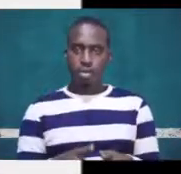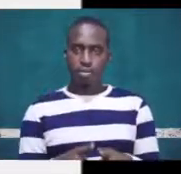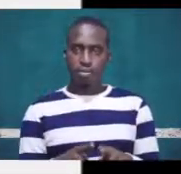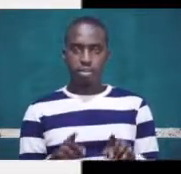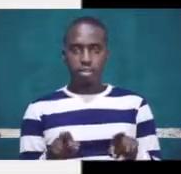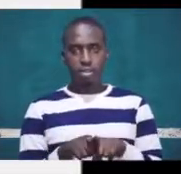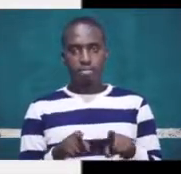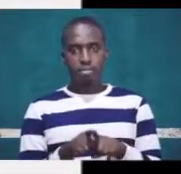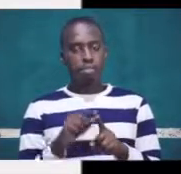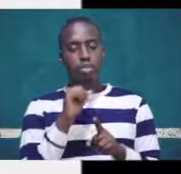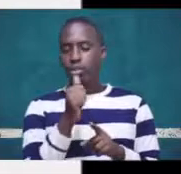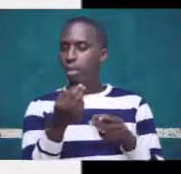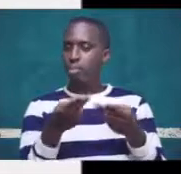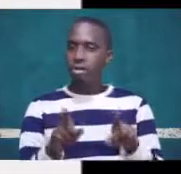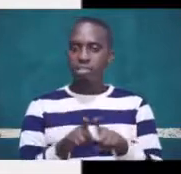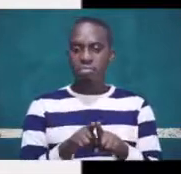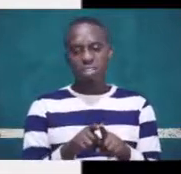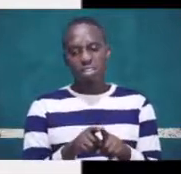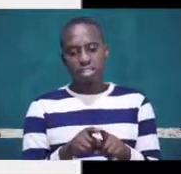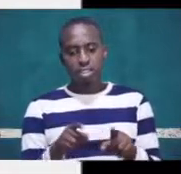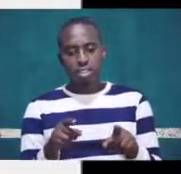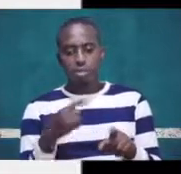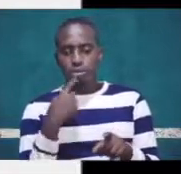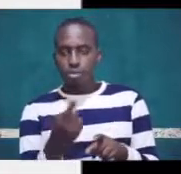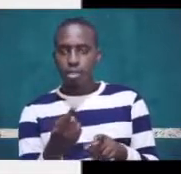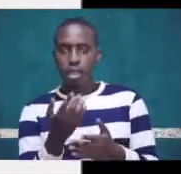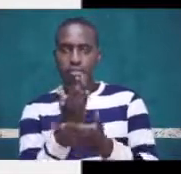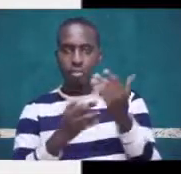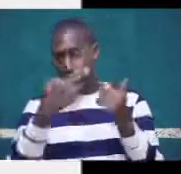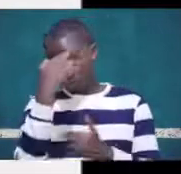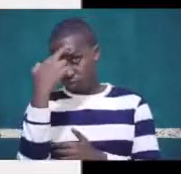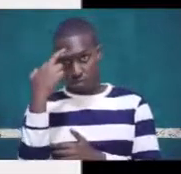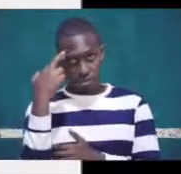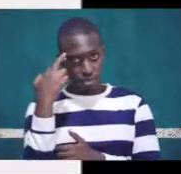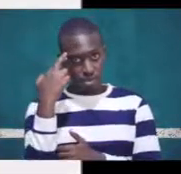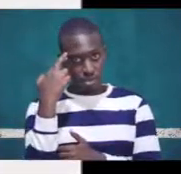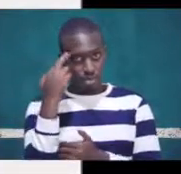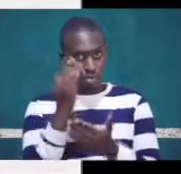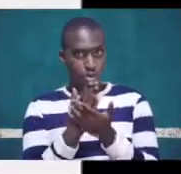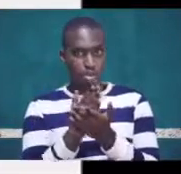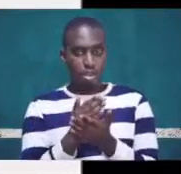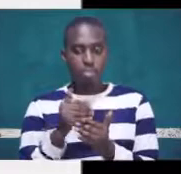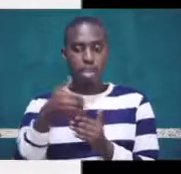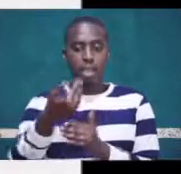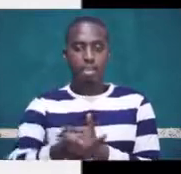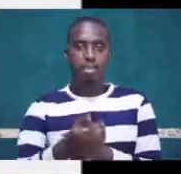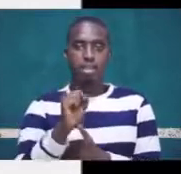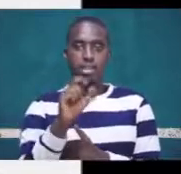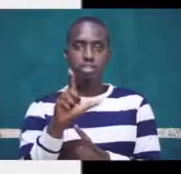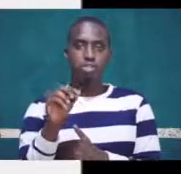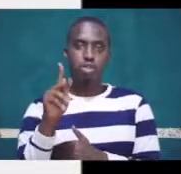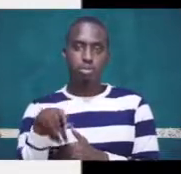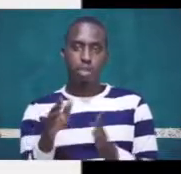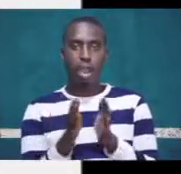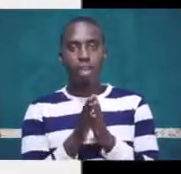It doesn't happen by the way, as we said, there are some reasons behind the slope of